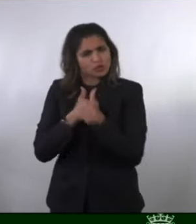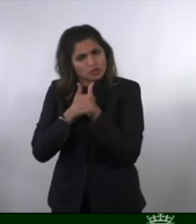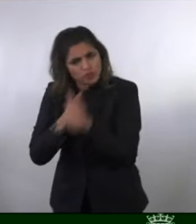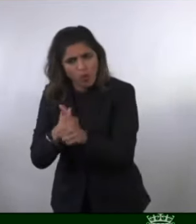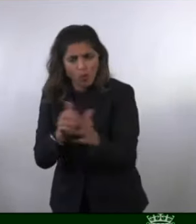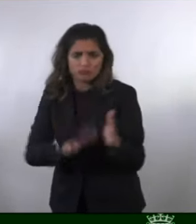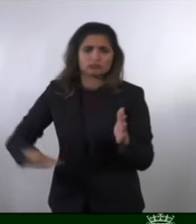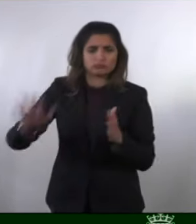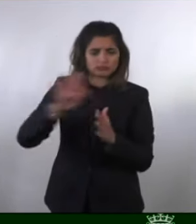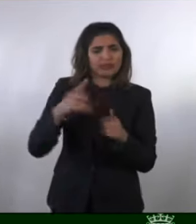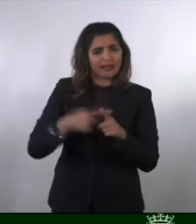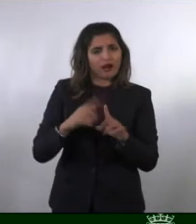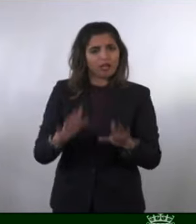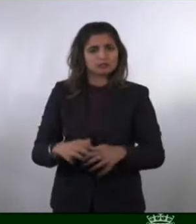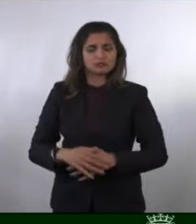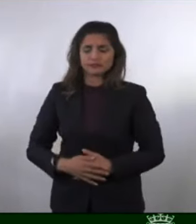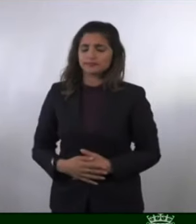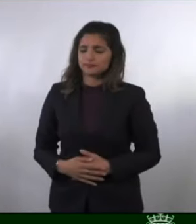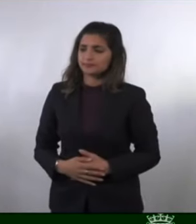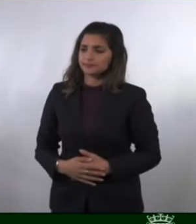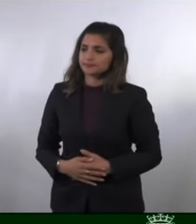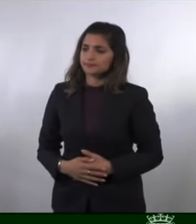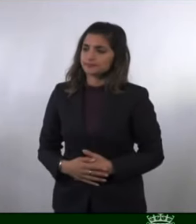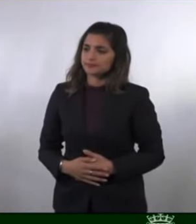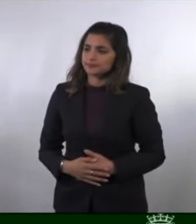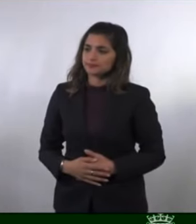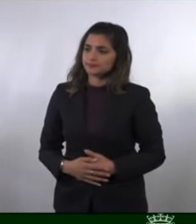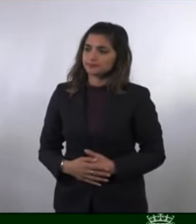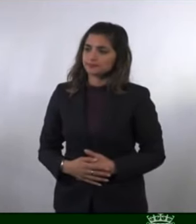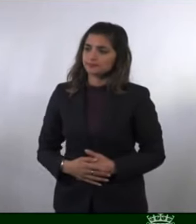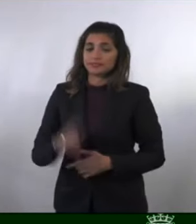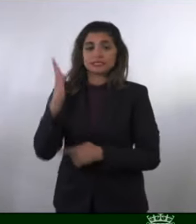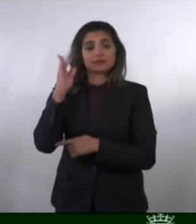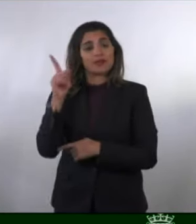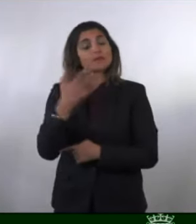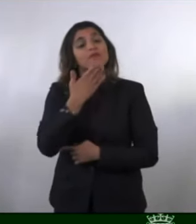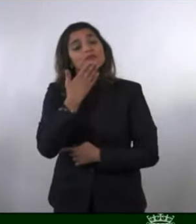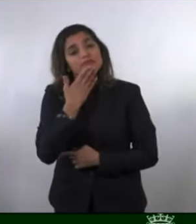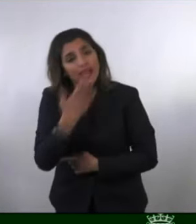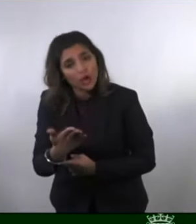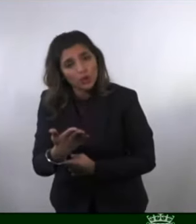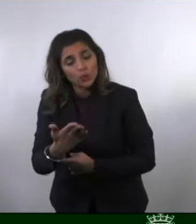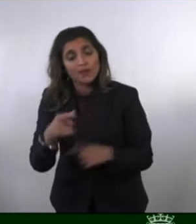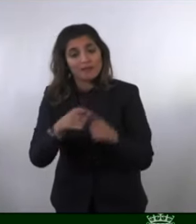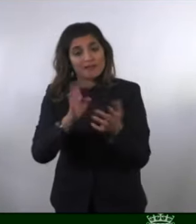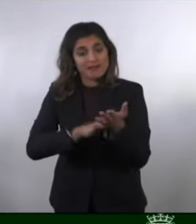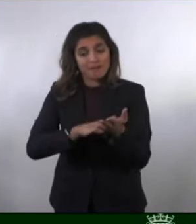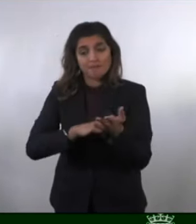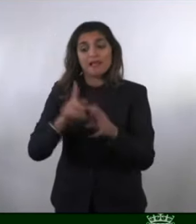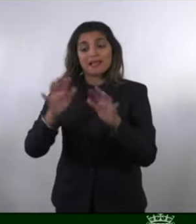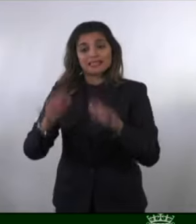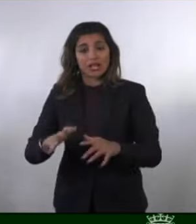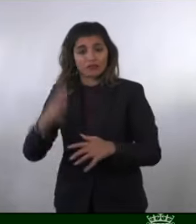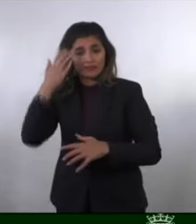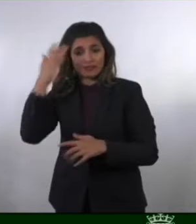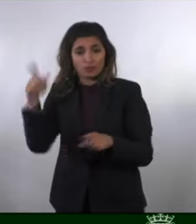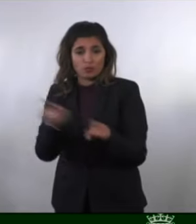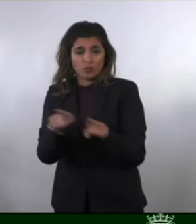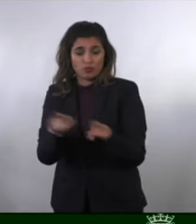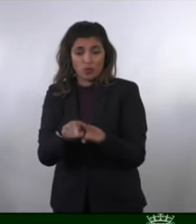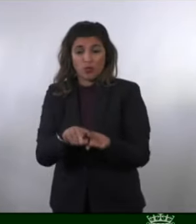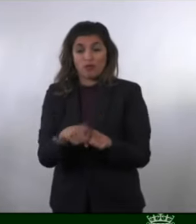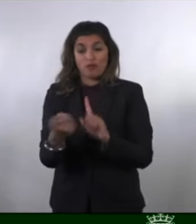country. I thank the Prime Minister and the Secretary of State for answering 100